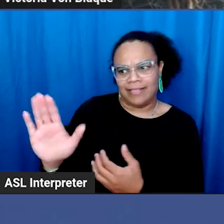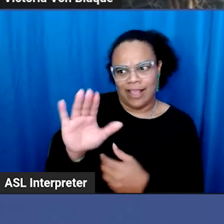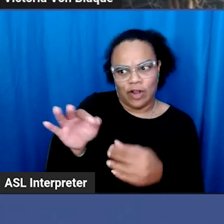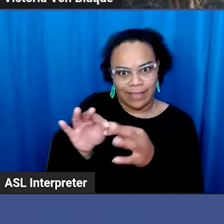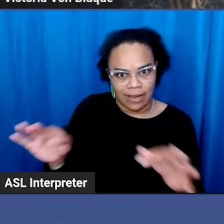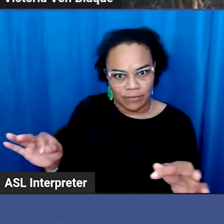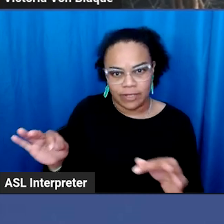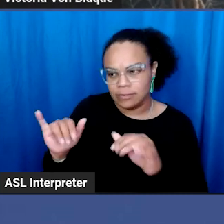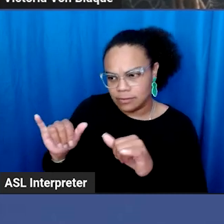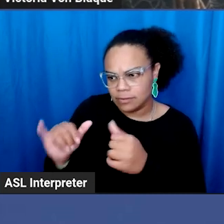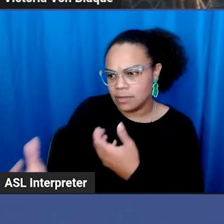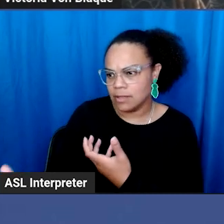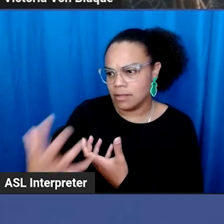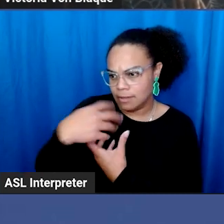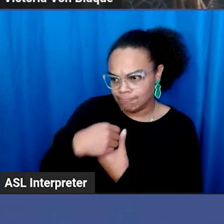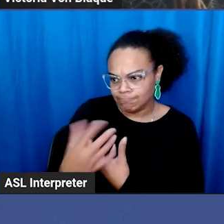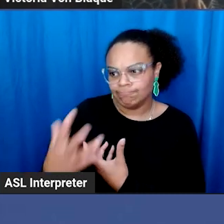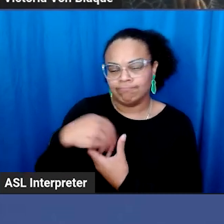them.